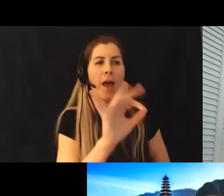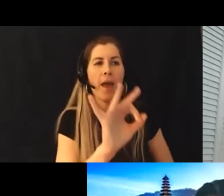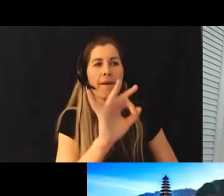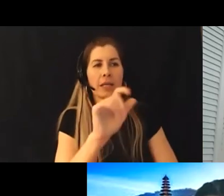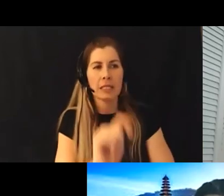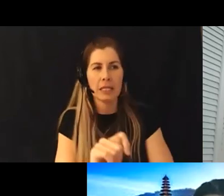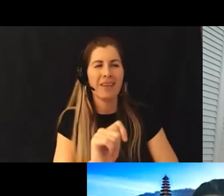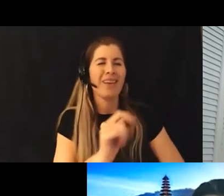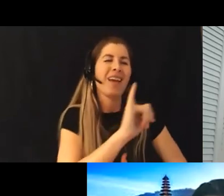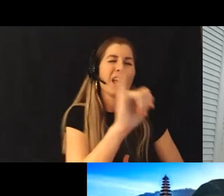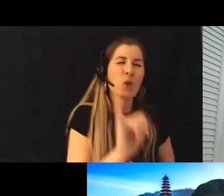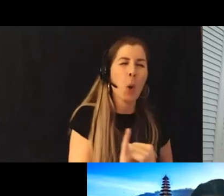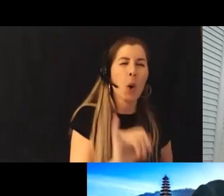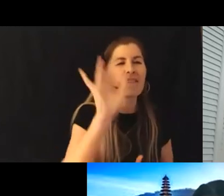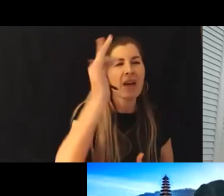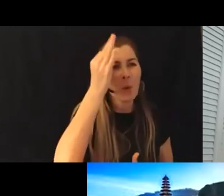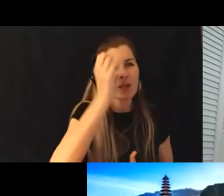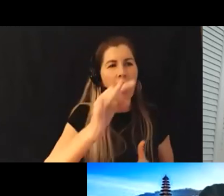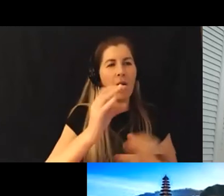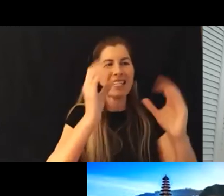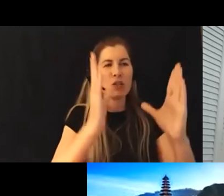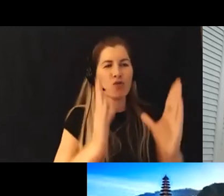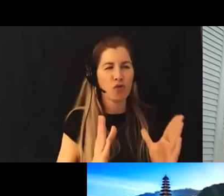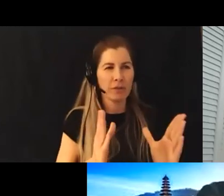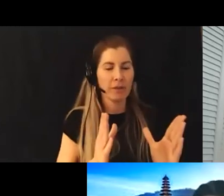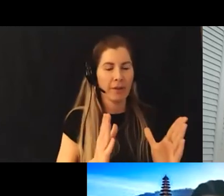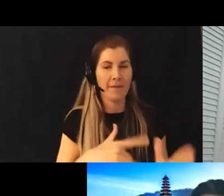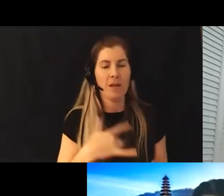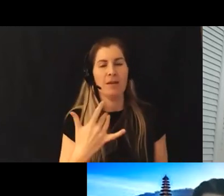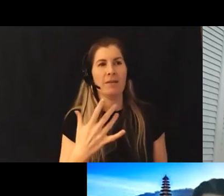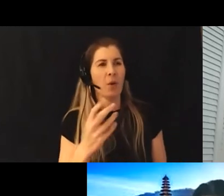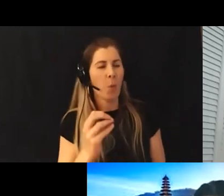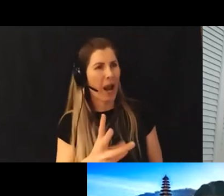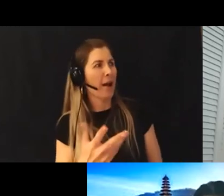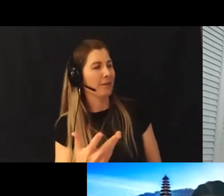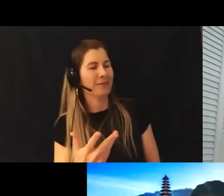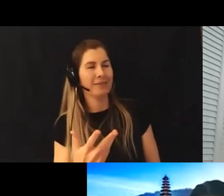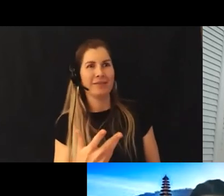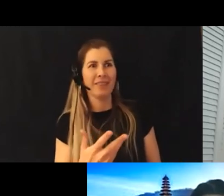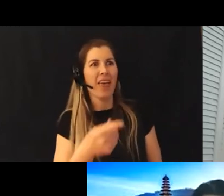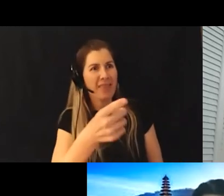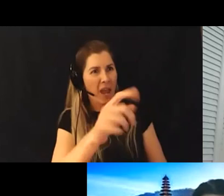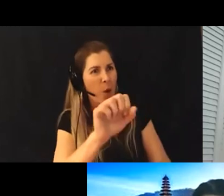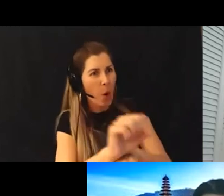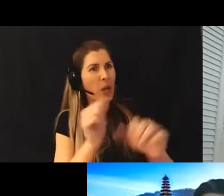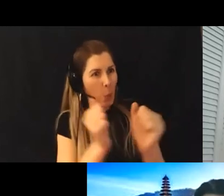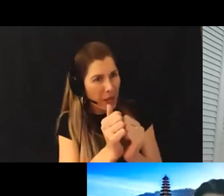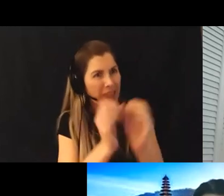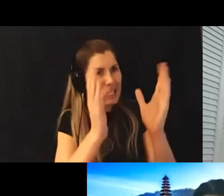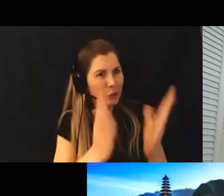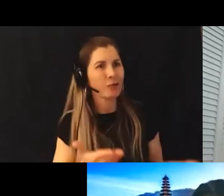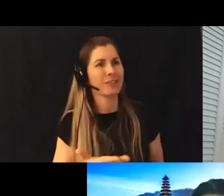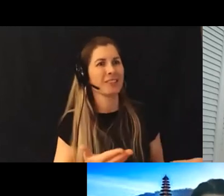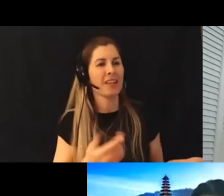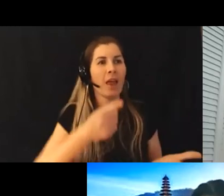of Teachers, which I thought was so great, right? That they're actually working together with teachers. They were able to come up with